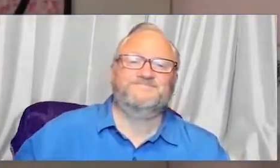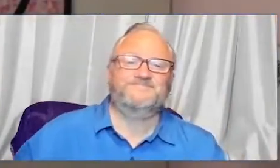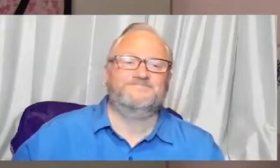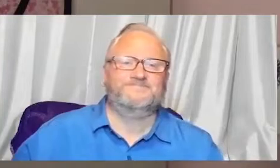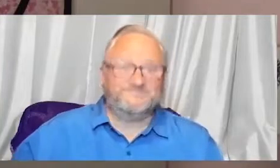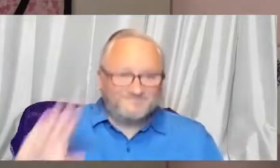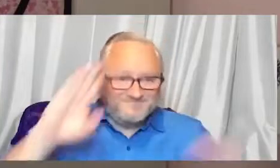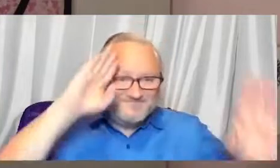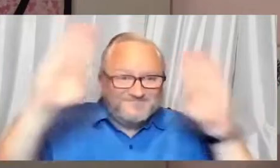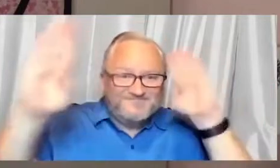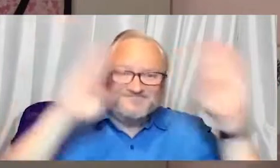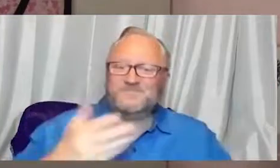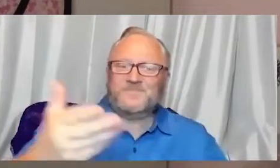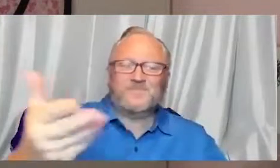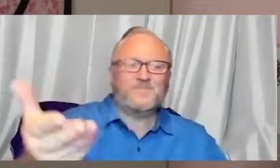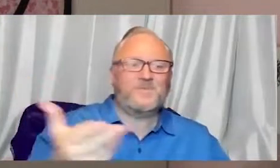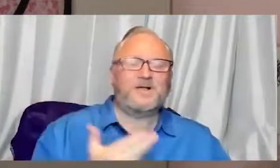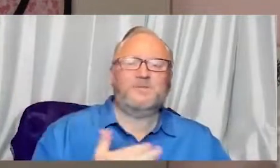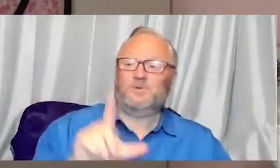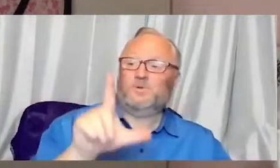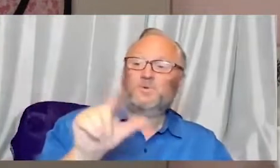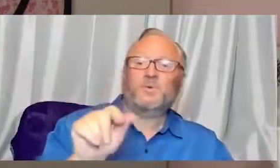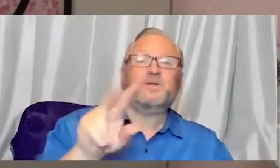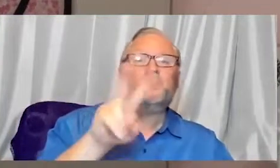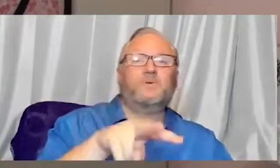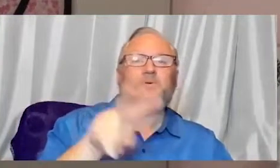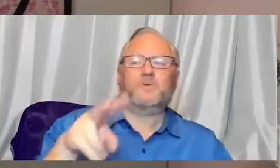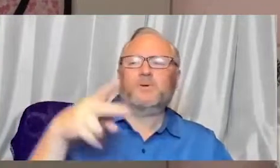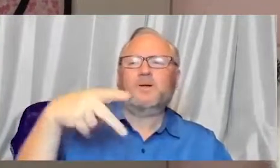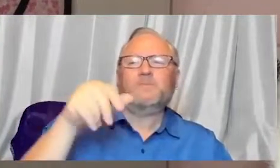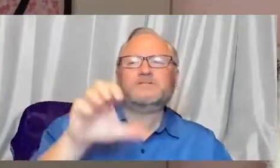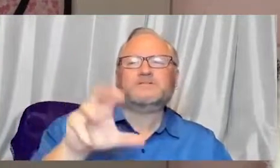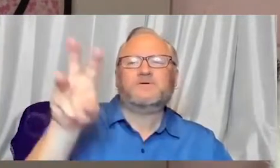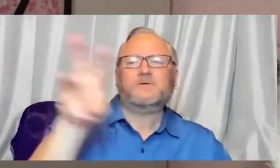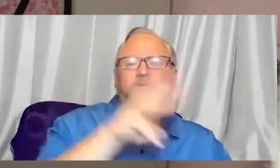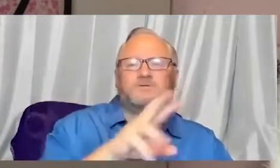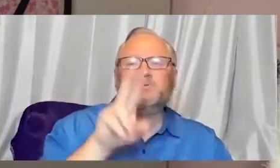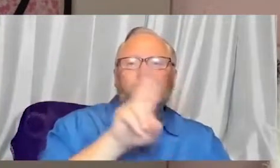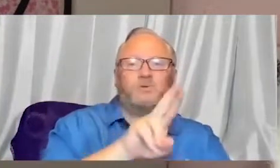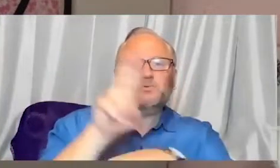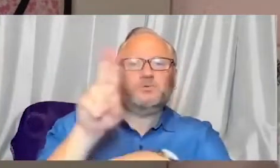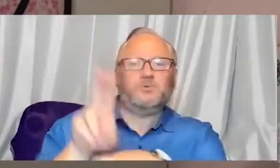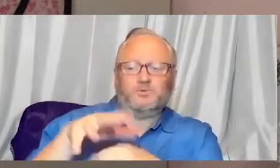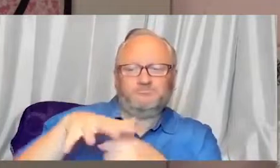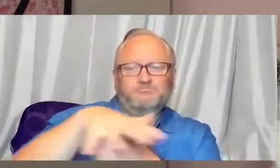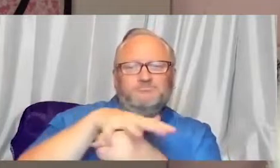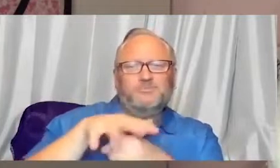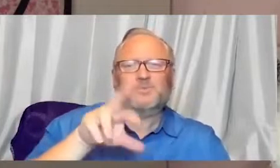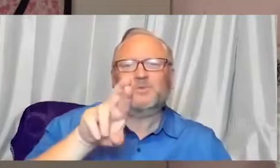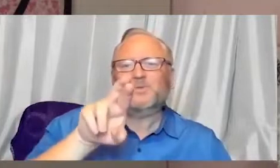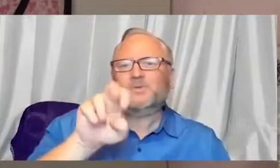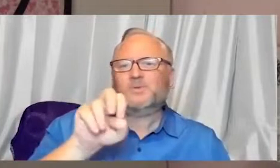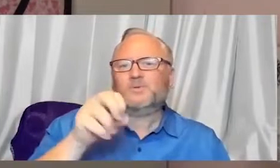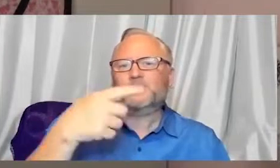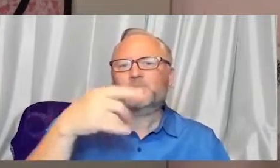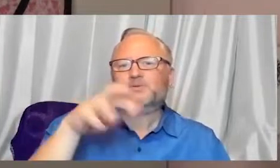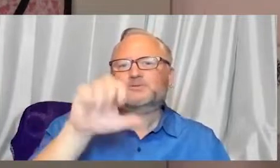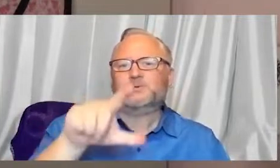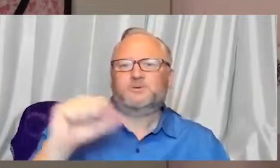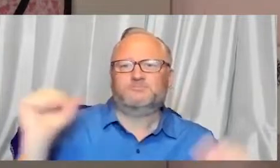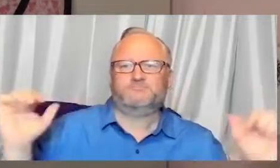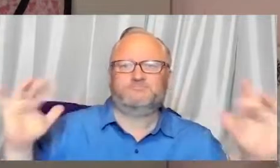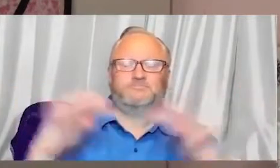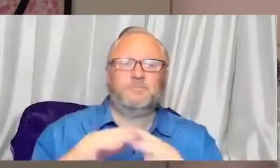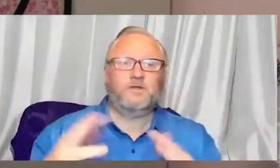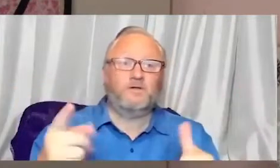Hello, and welcome to the 2022 Pacific Western's Unitarian Universalist Regional Assembly. Before we begin, we'd